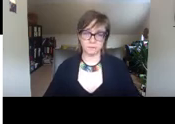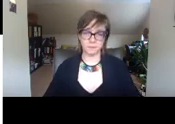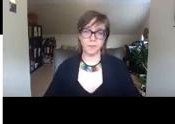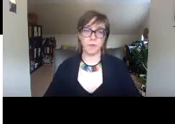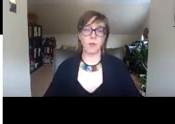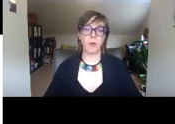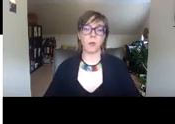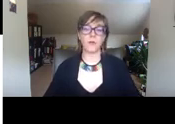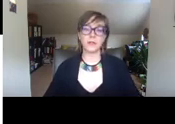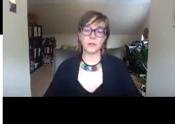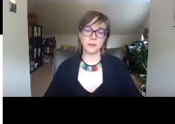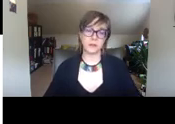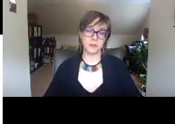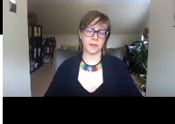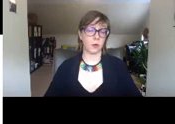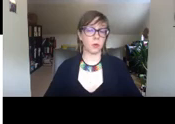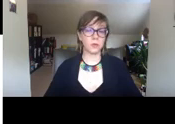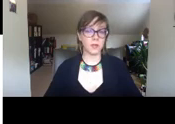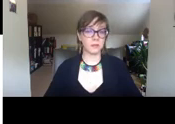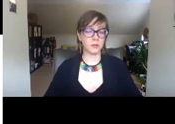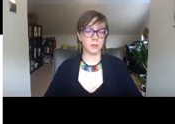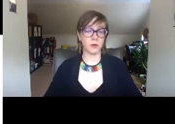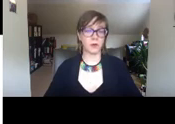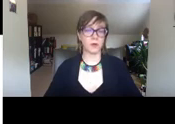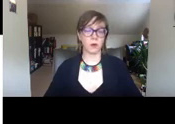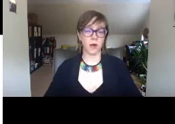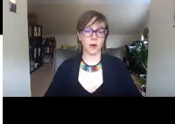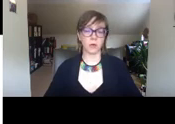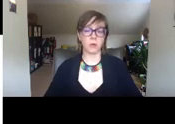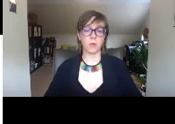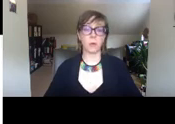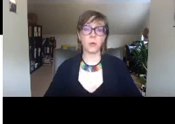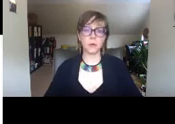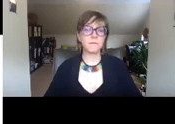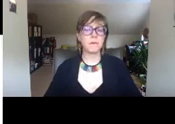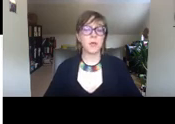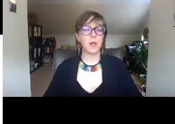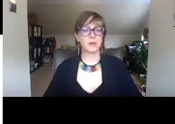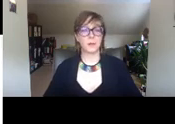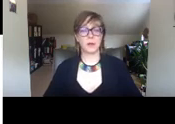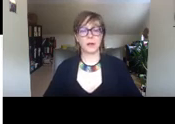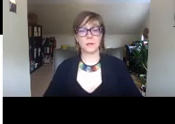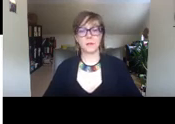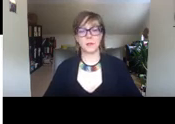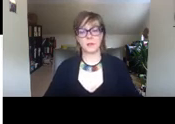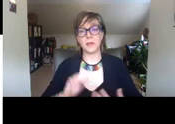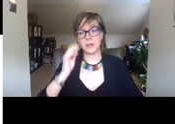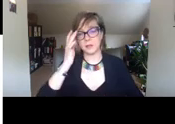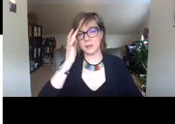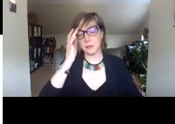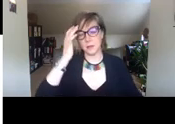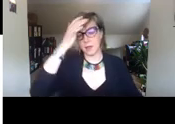interpreters. Now, what this means is that their own staff interpreters are now remote. Sometimes, in